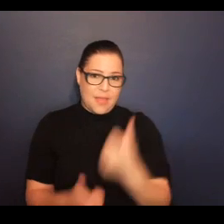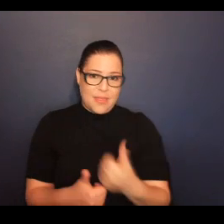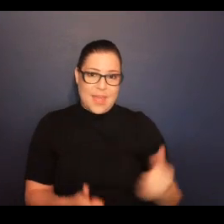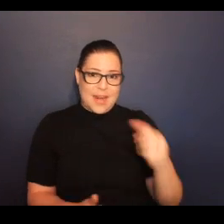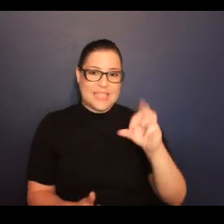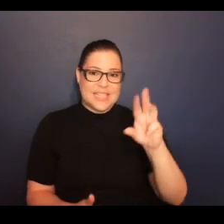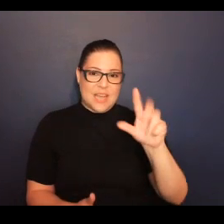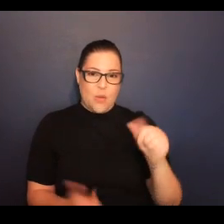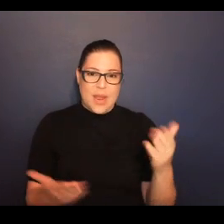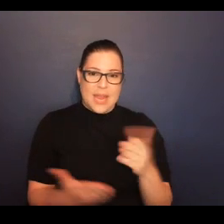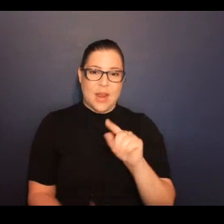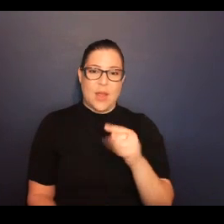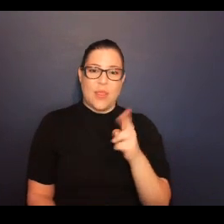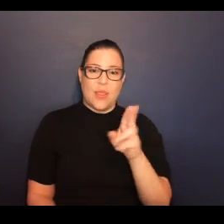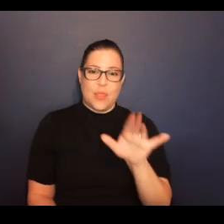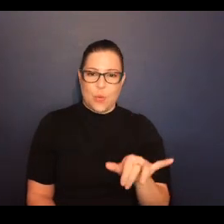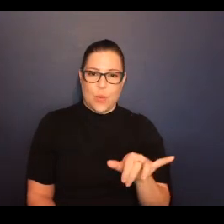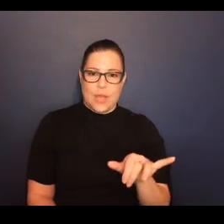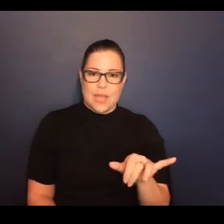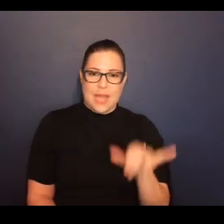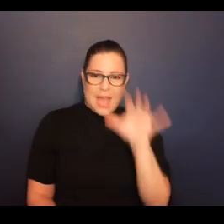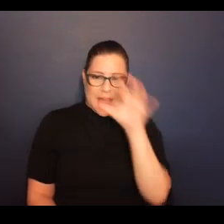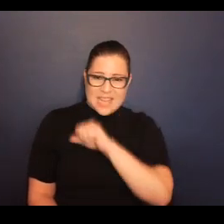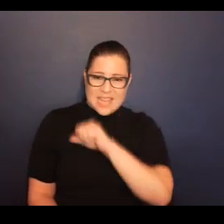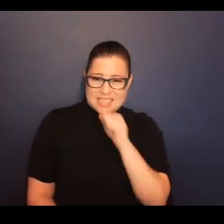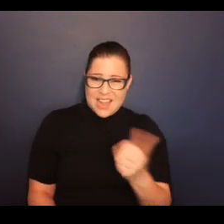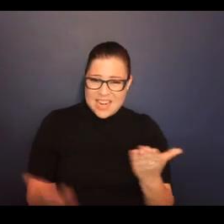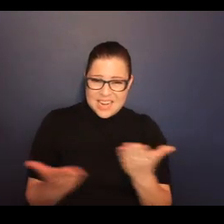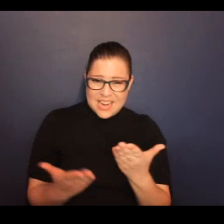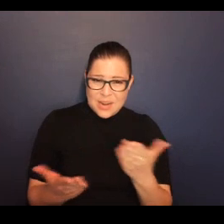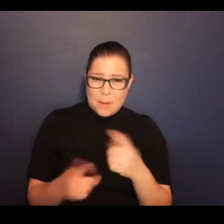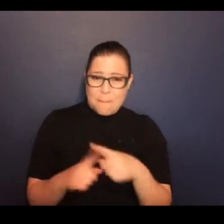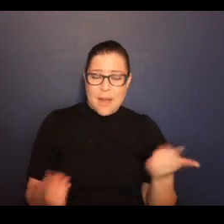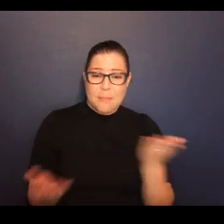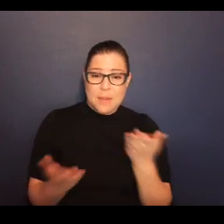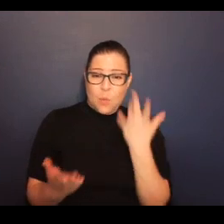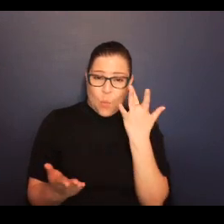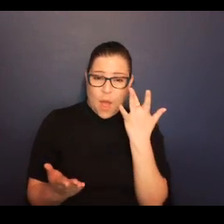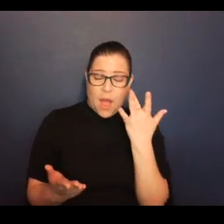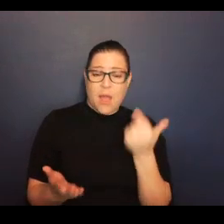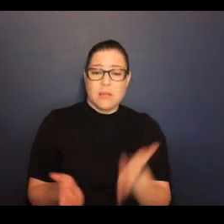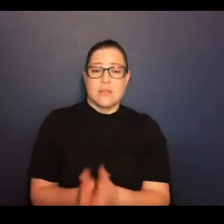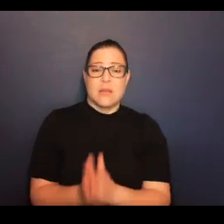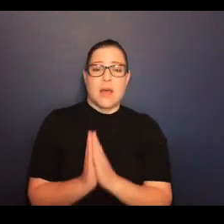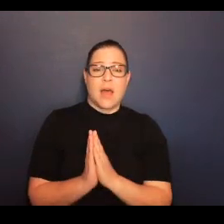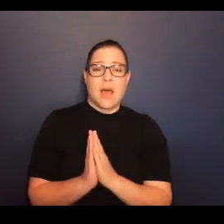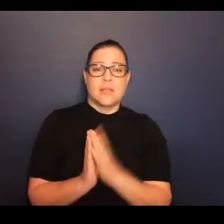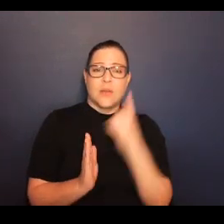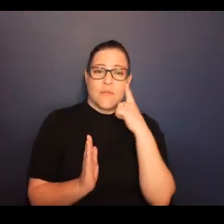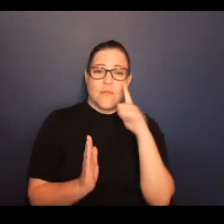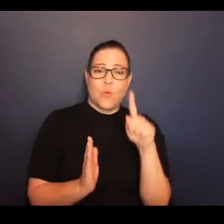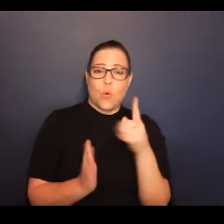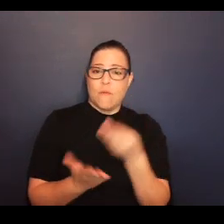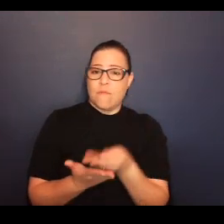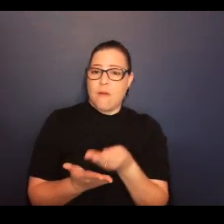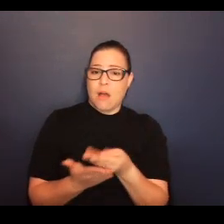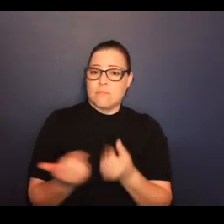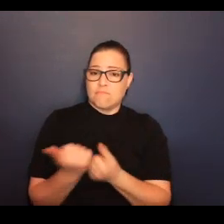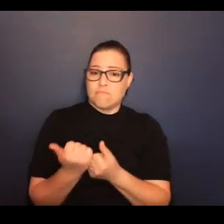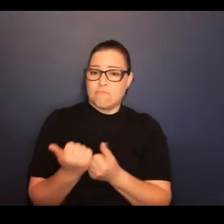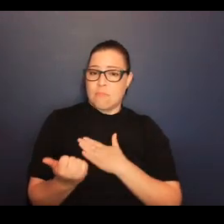in today, Ms. Tweet. I guess she's not, but I've come down here today to ask for some funds for our